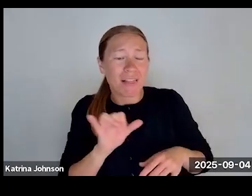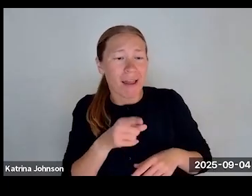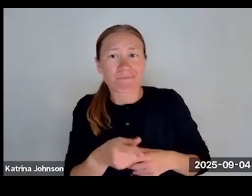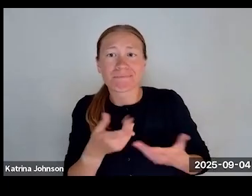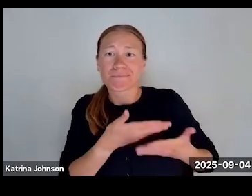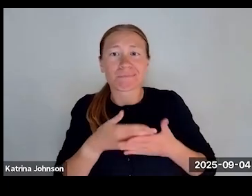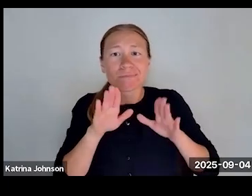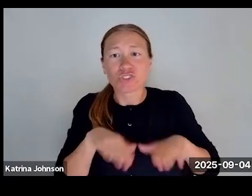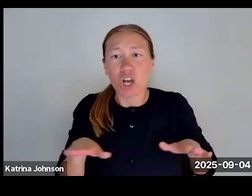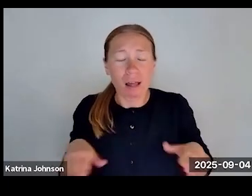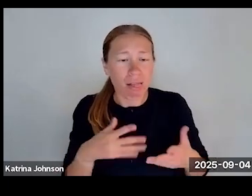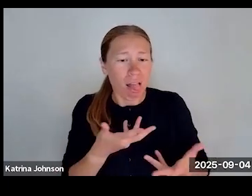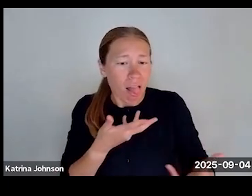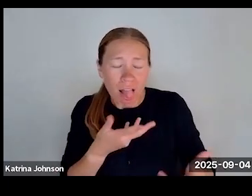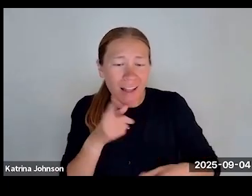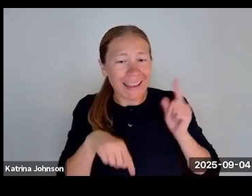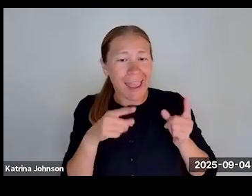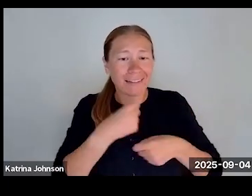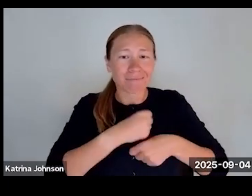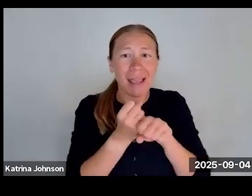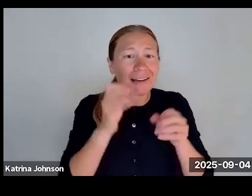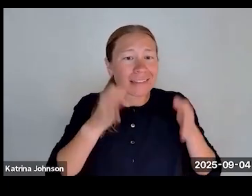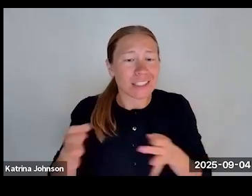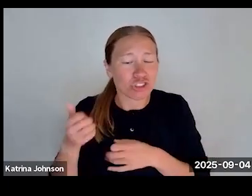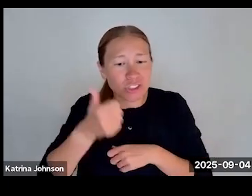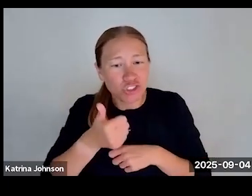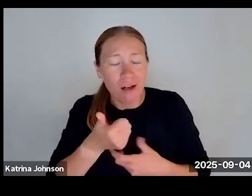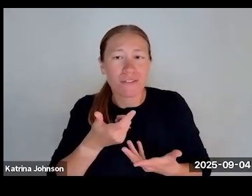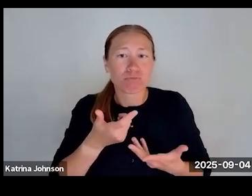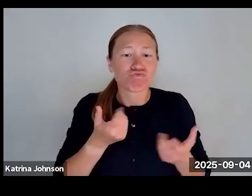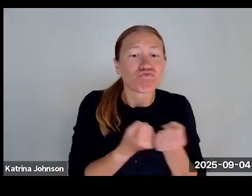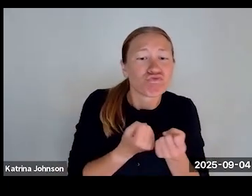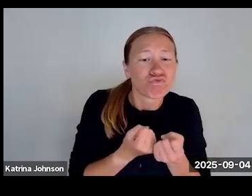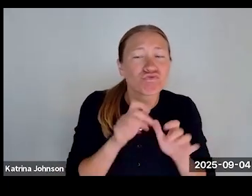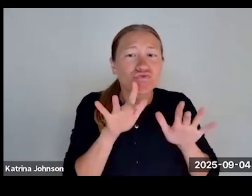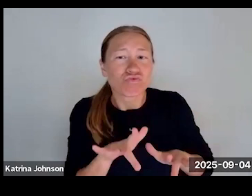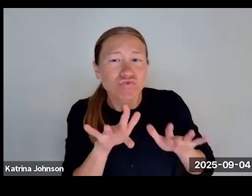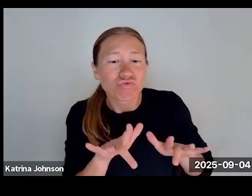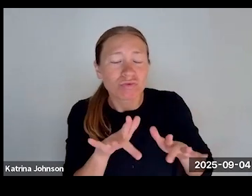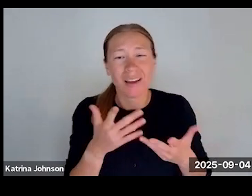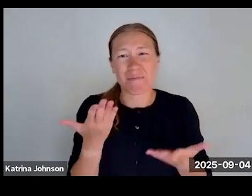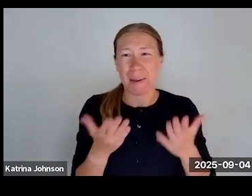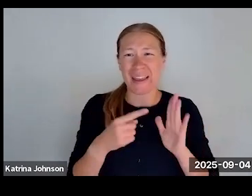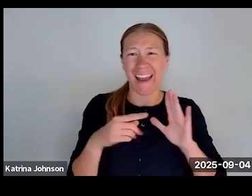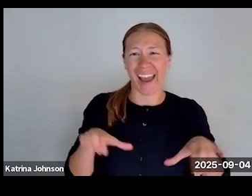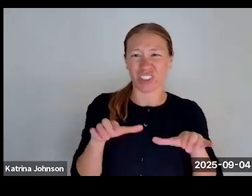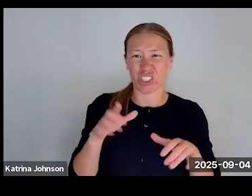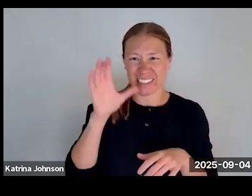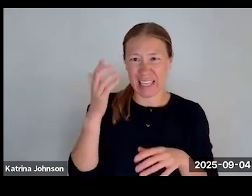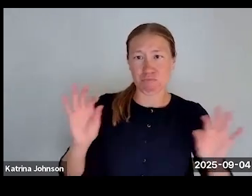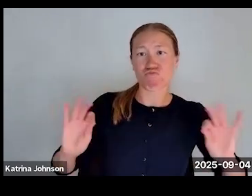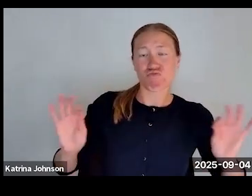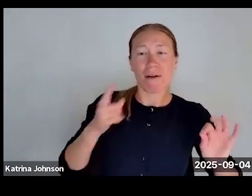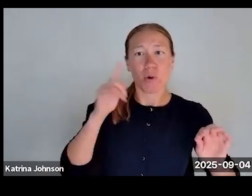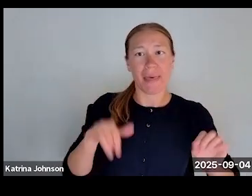can't make their own decisions. These actions to some may seem small in the moment, but they send powerful messages